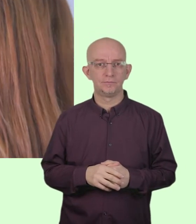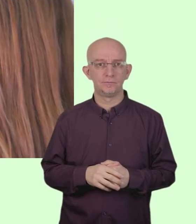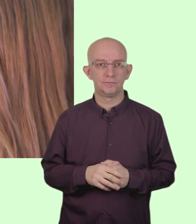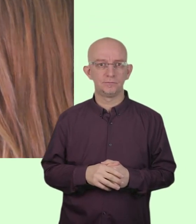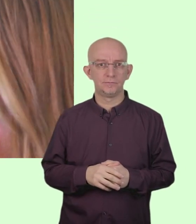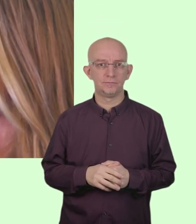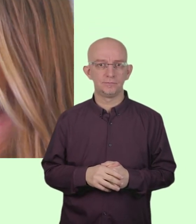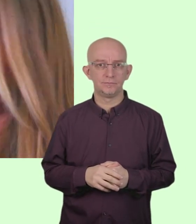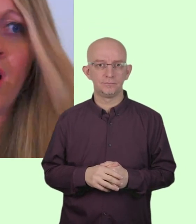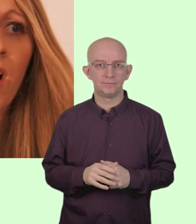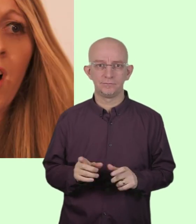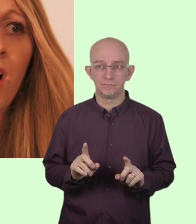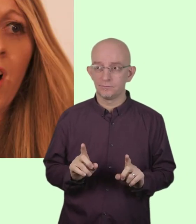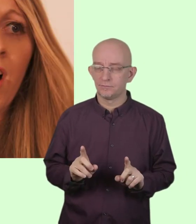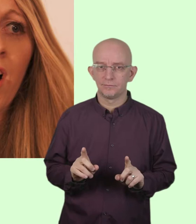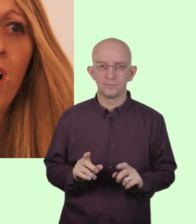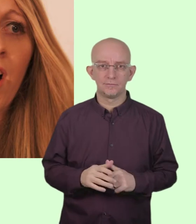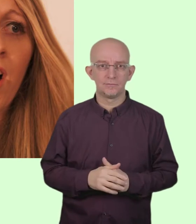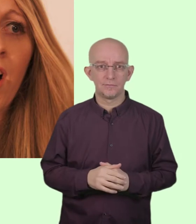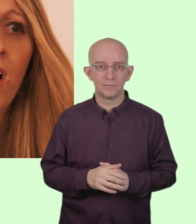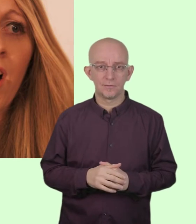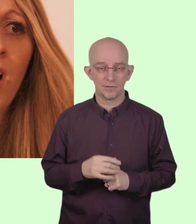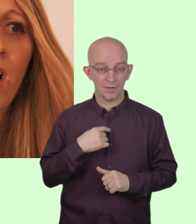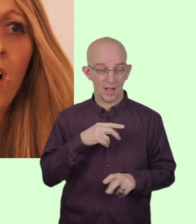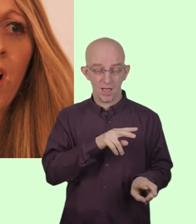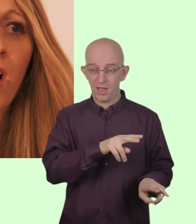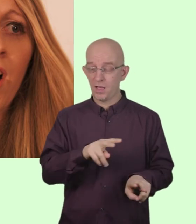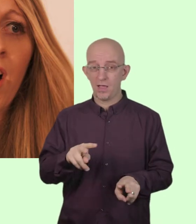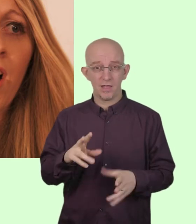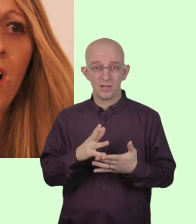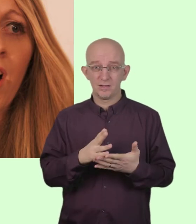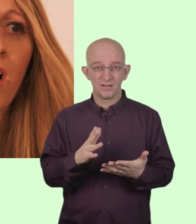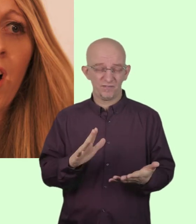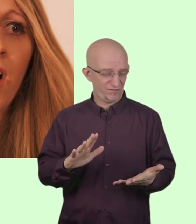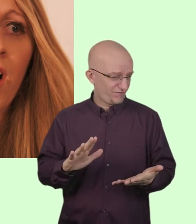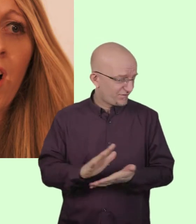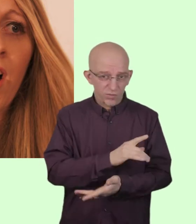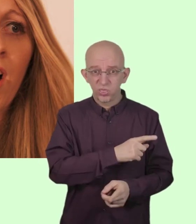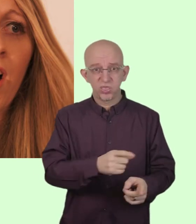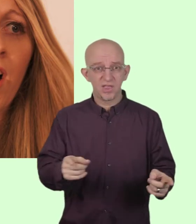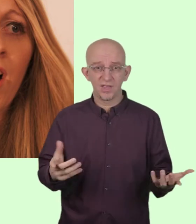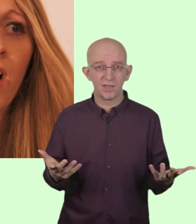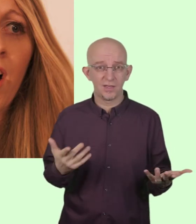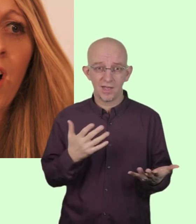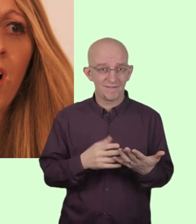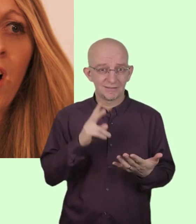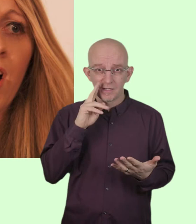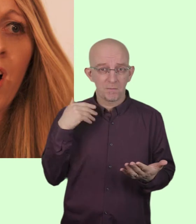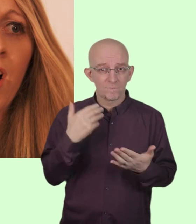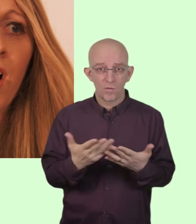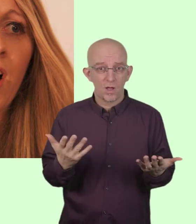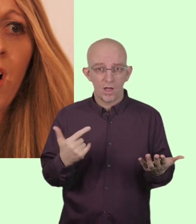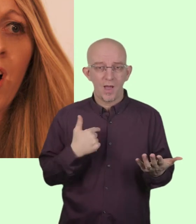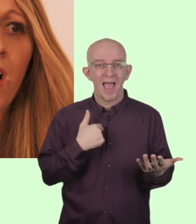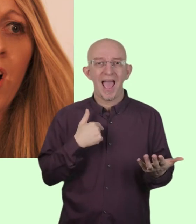She's going to live with us. I had never seen a place so filthy in my life. I had